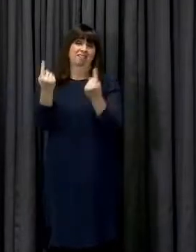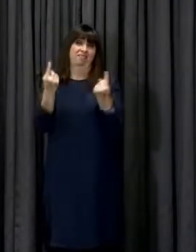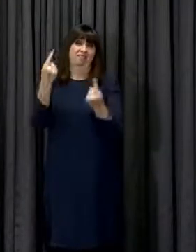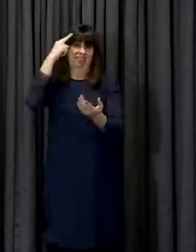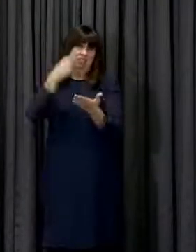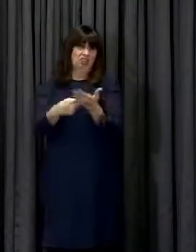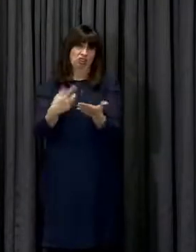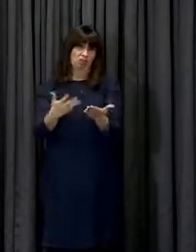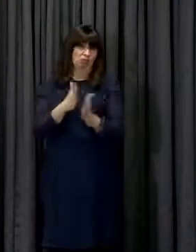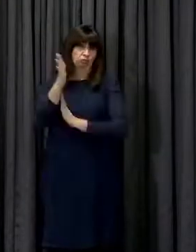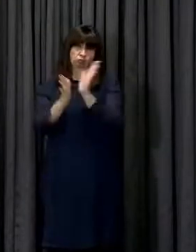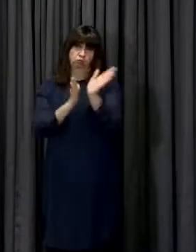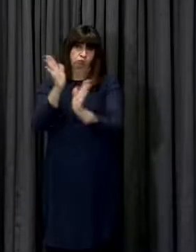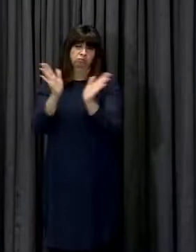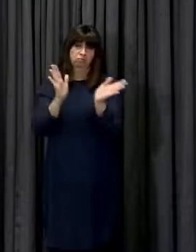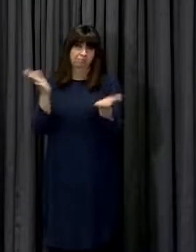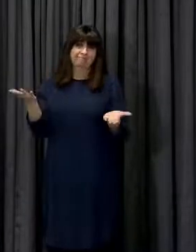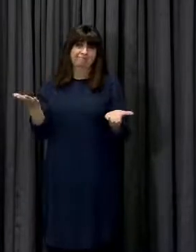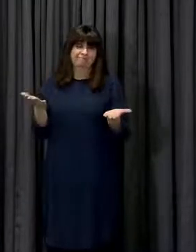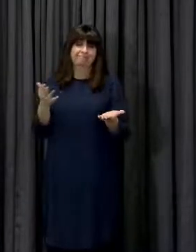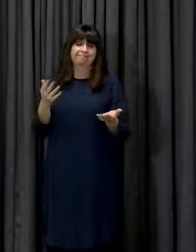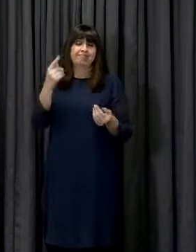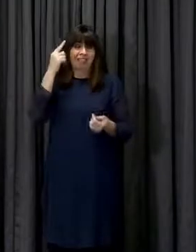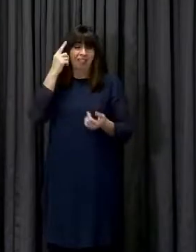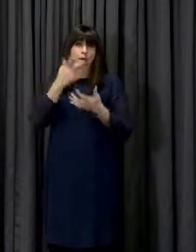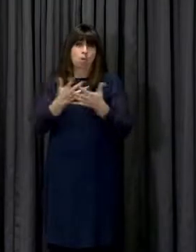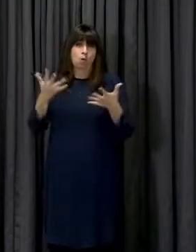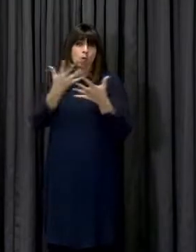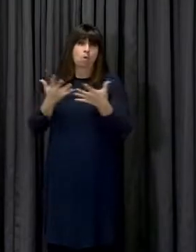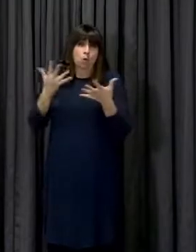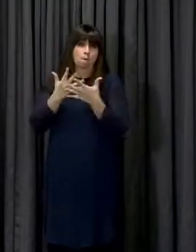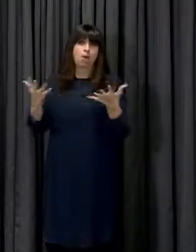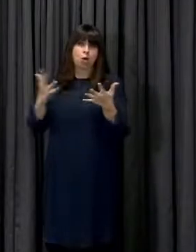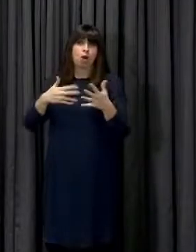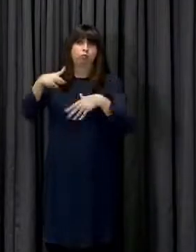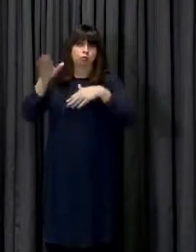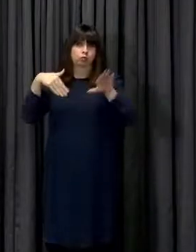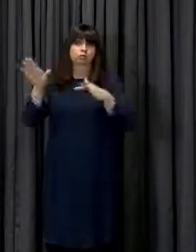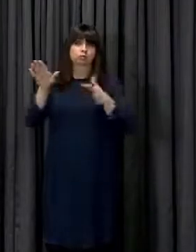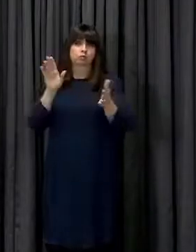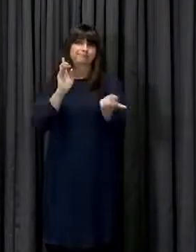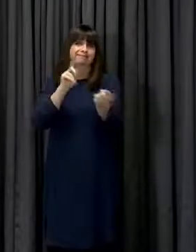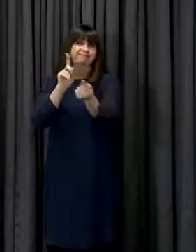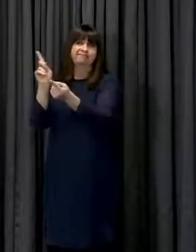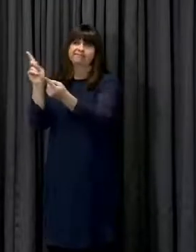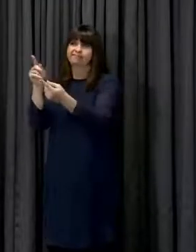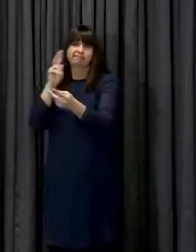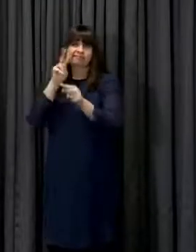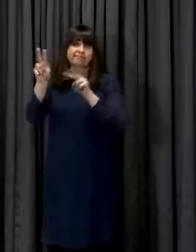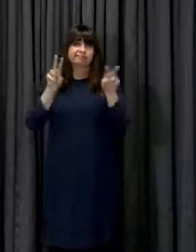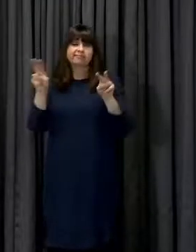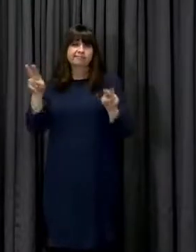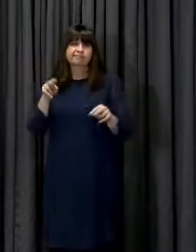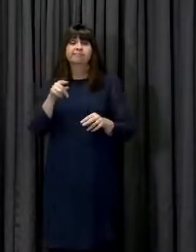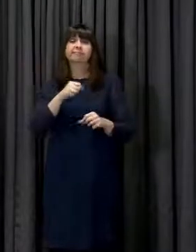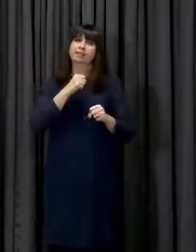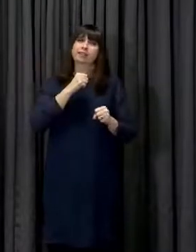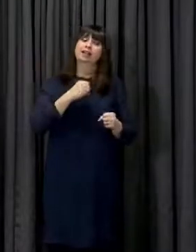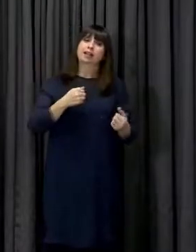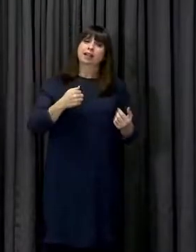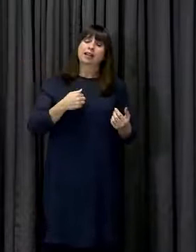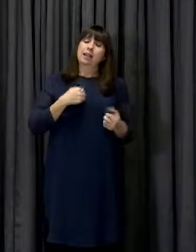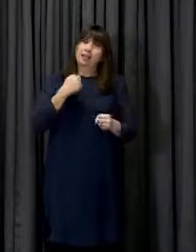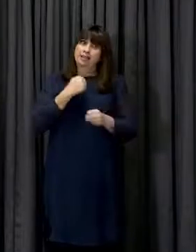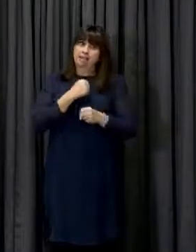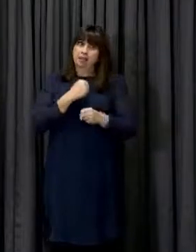lives. The number of people we see, the range of contact we have, and that's still underpinning the choices we're making in the government. And